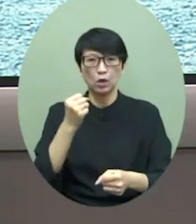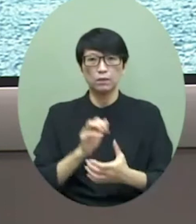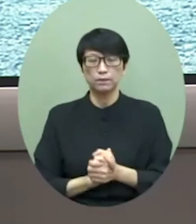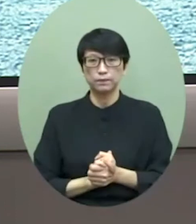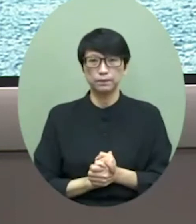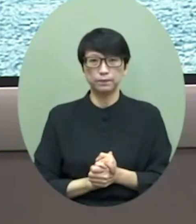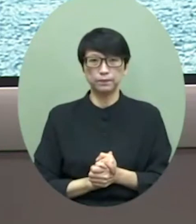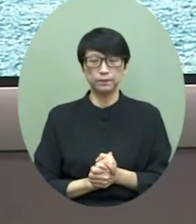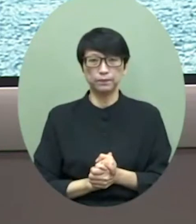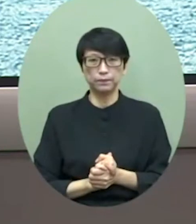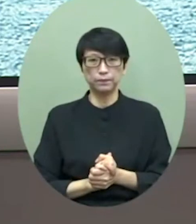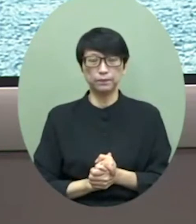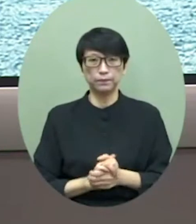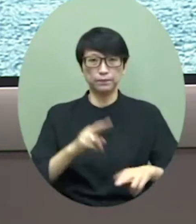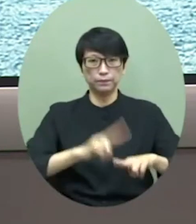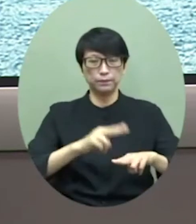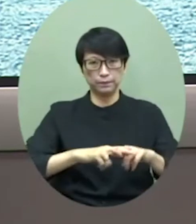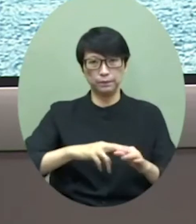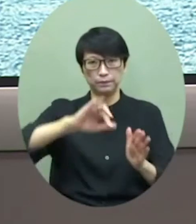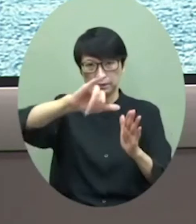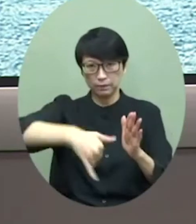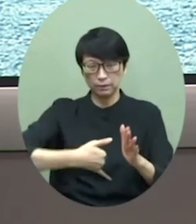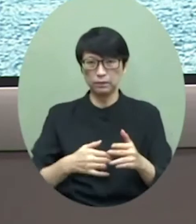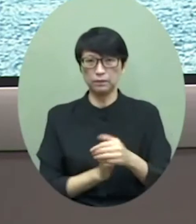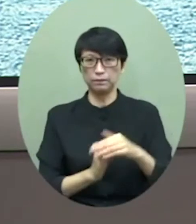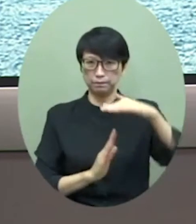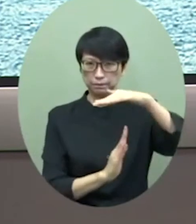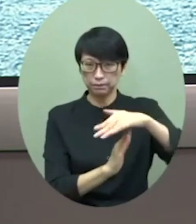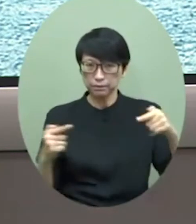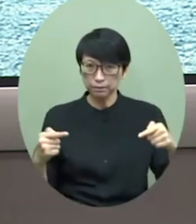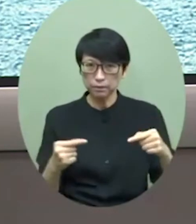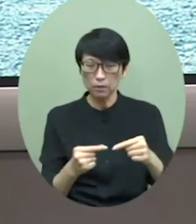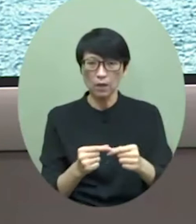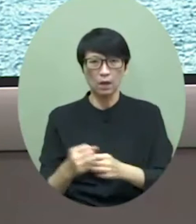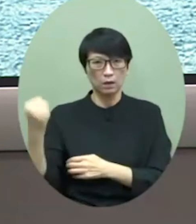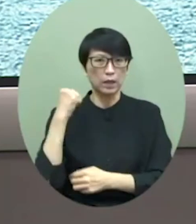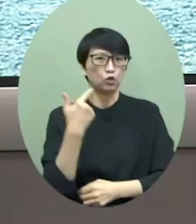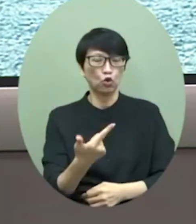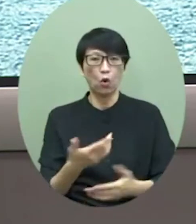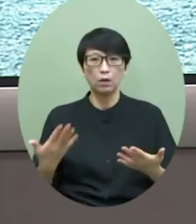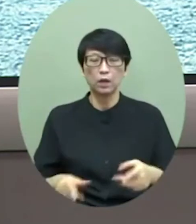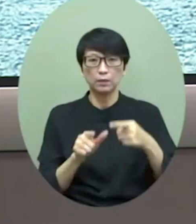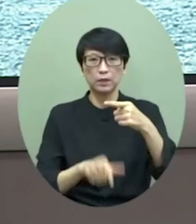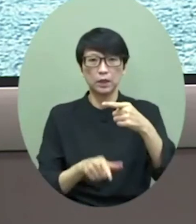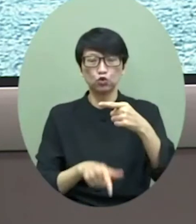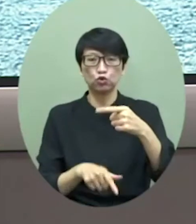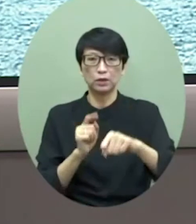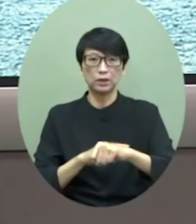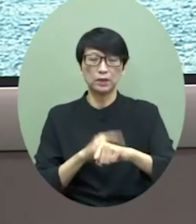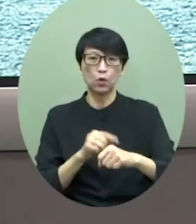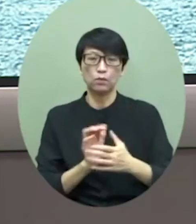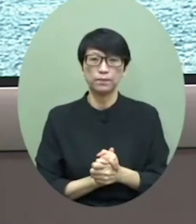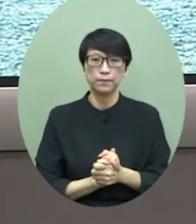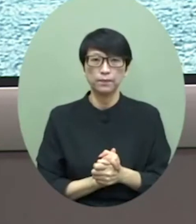effort, so that members of the public will observe personal and hand hygiene, and as well as environmental hygiene. And then